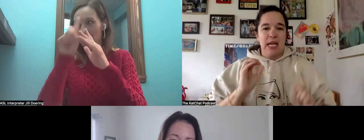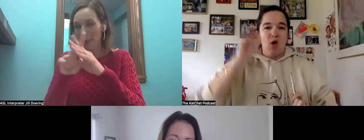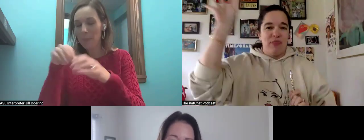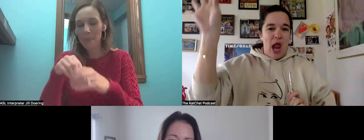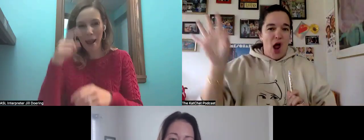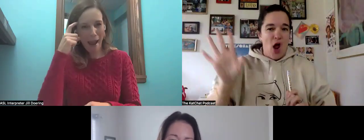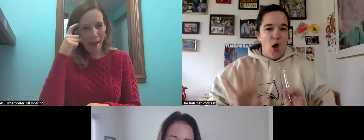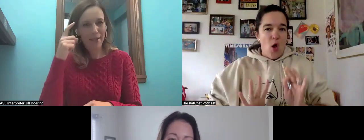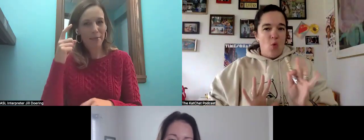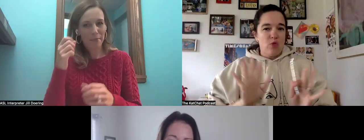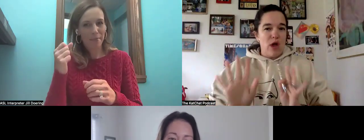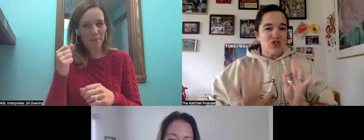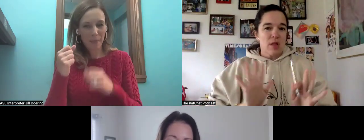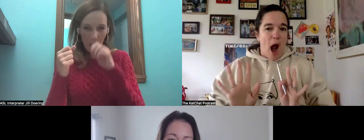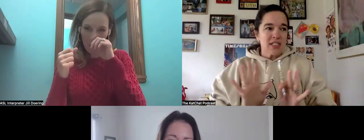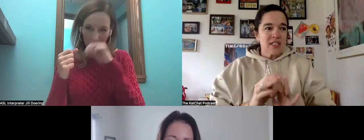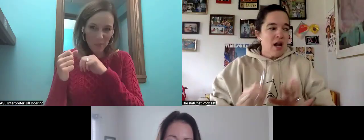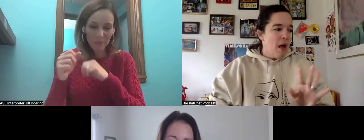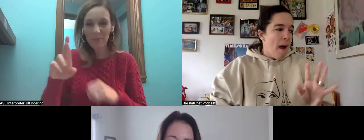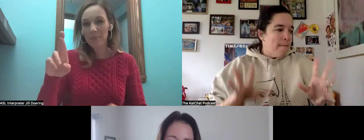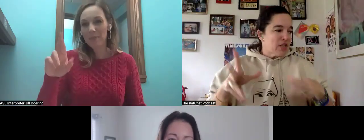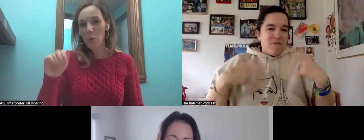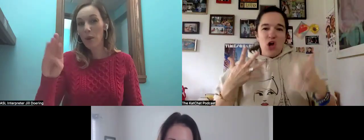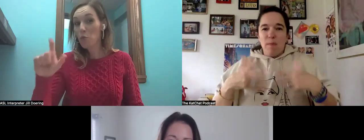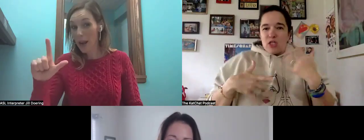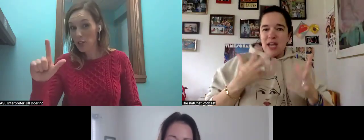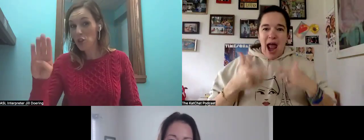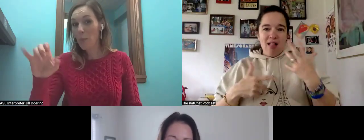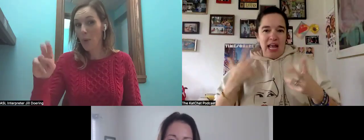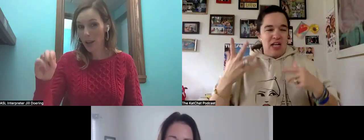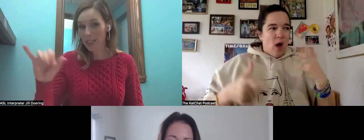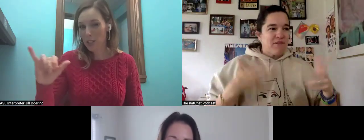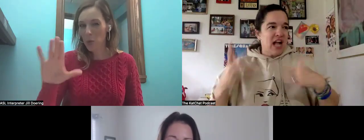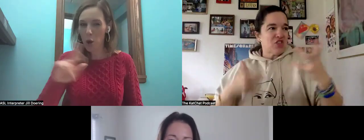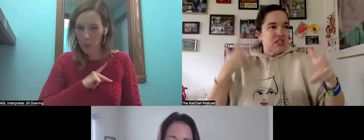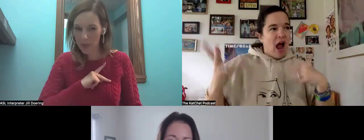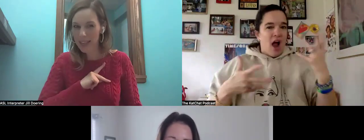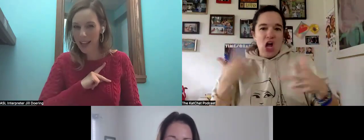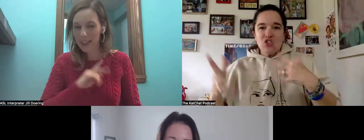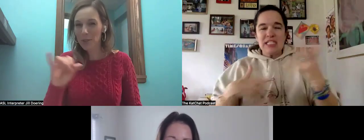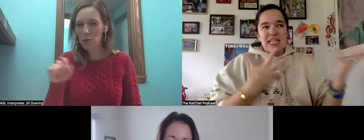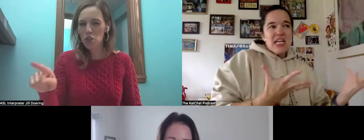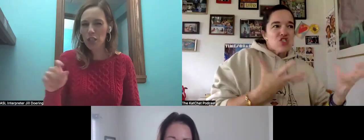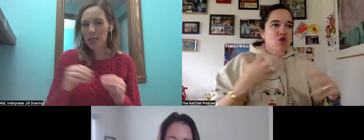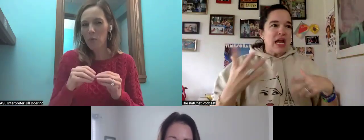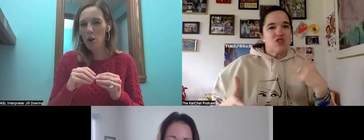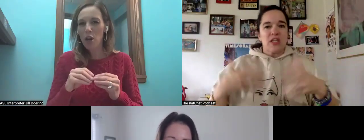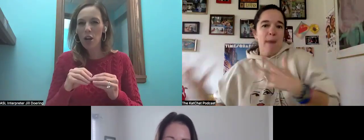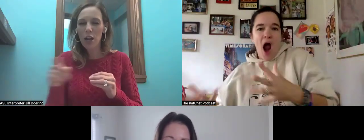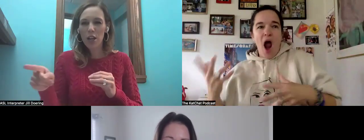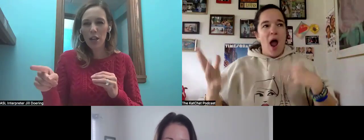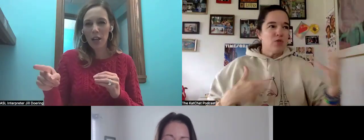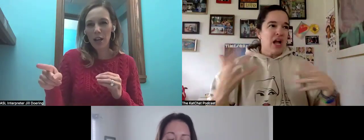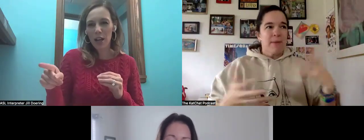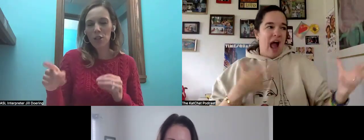in here and there with Rachel Boston because of her personality. So I feel like she's like, she's teachery, she's